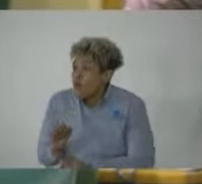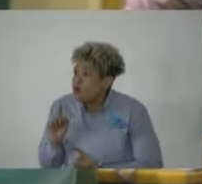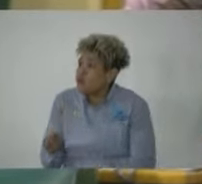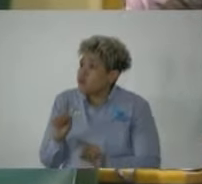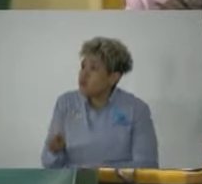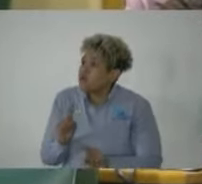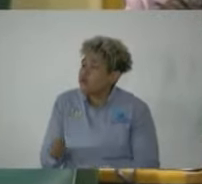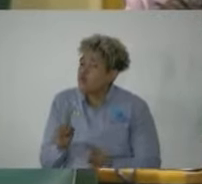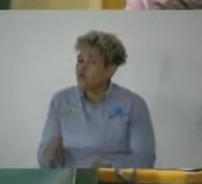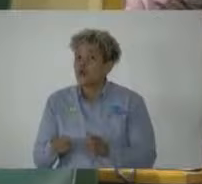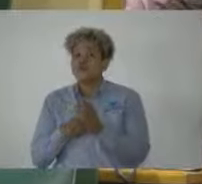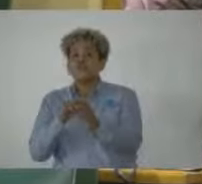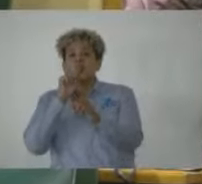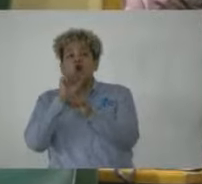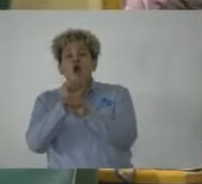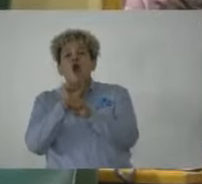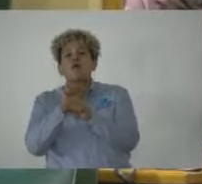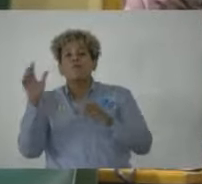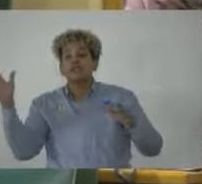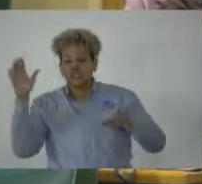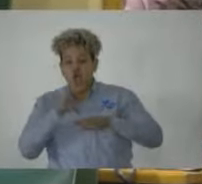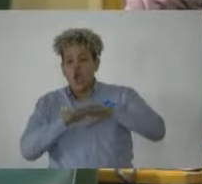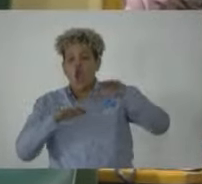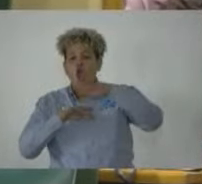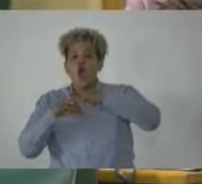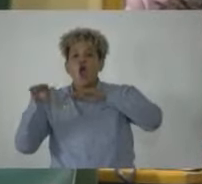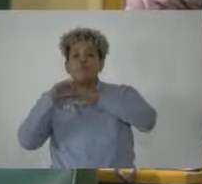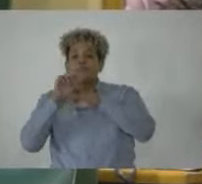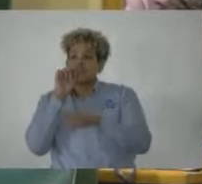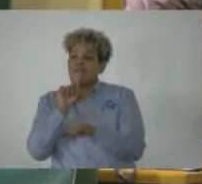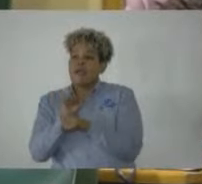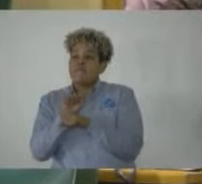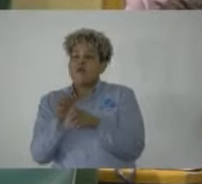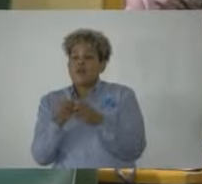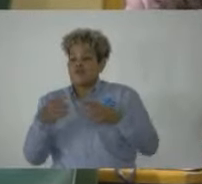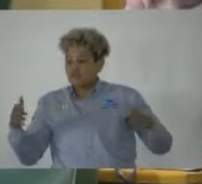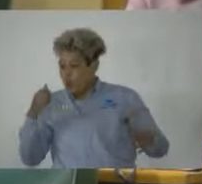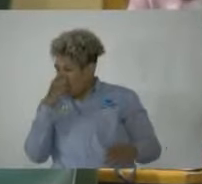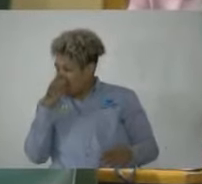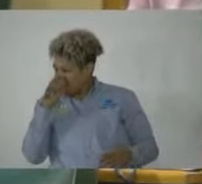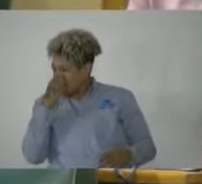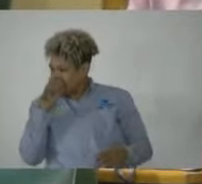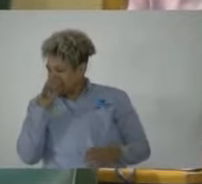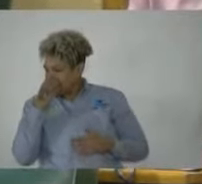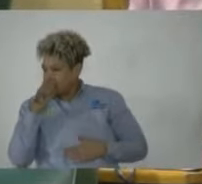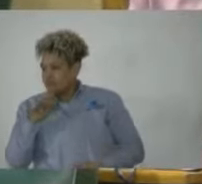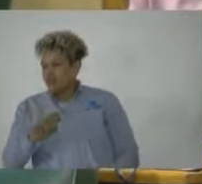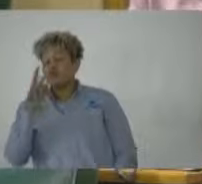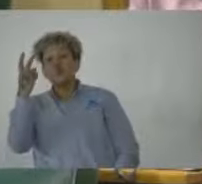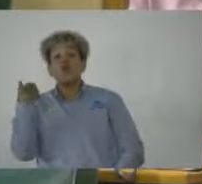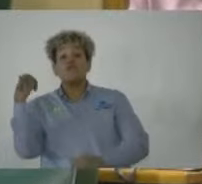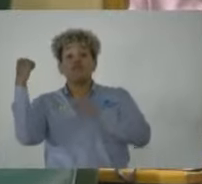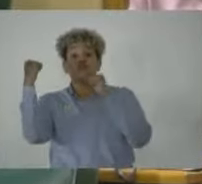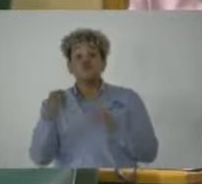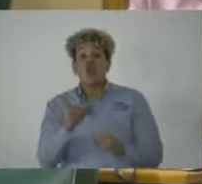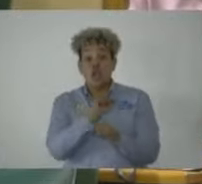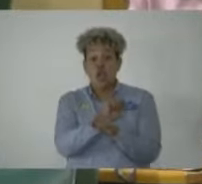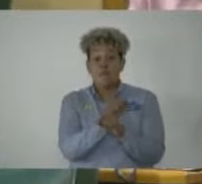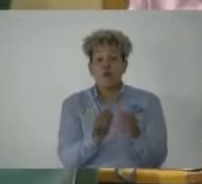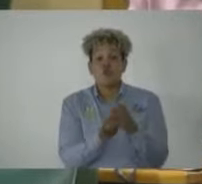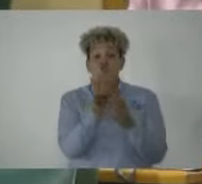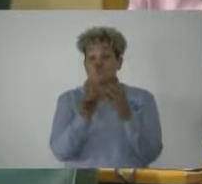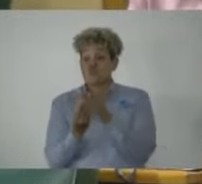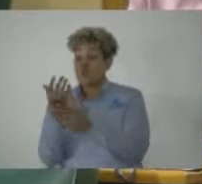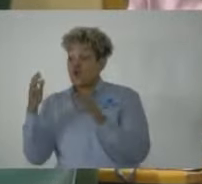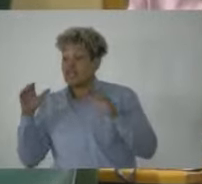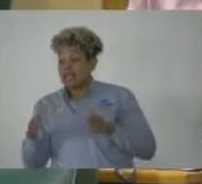by the occupation composition of employment growth. Two of the strongest occupational growth